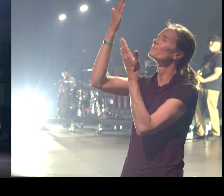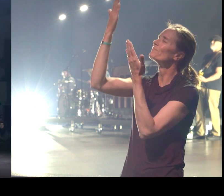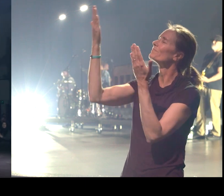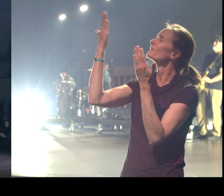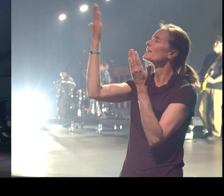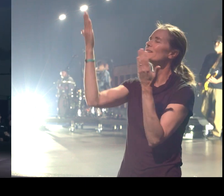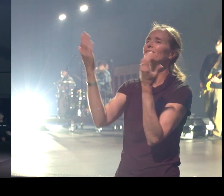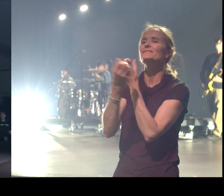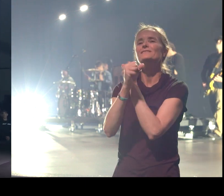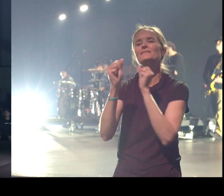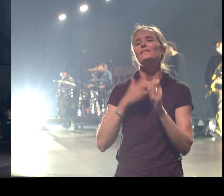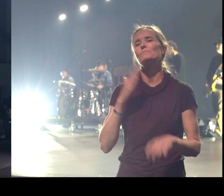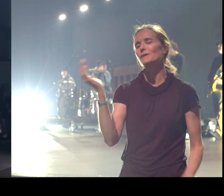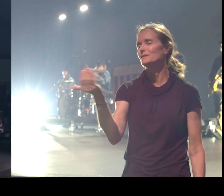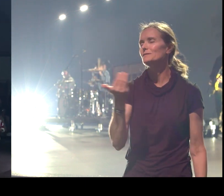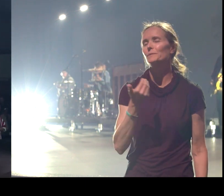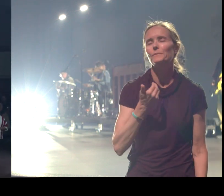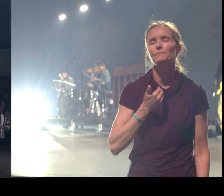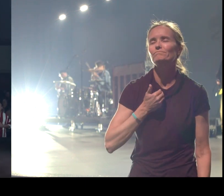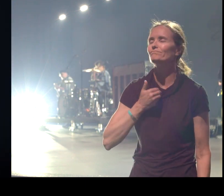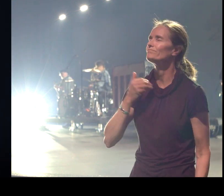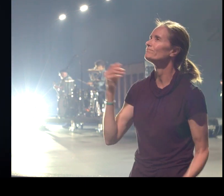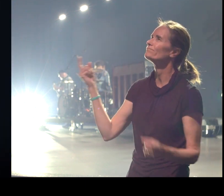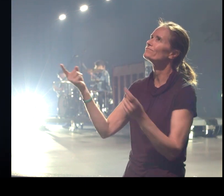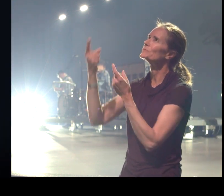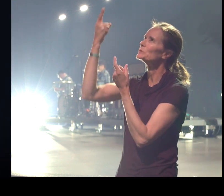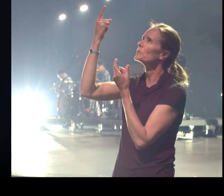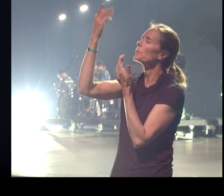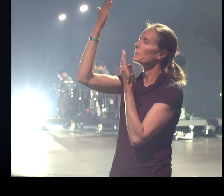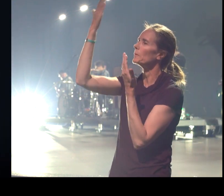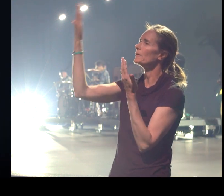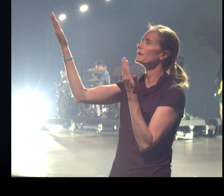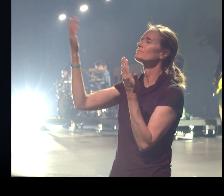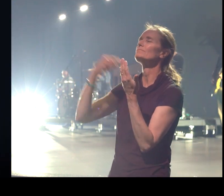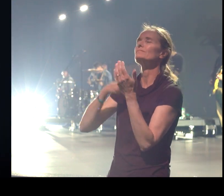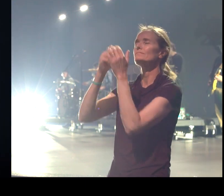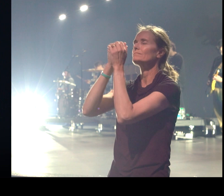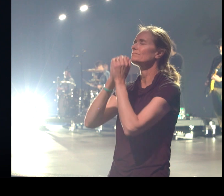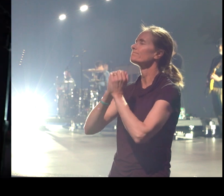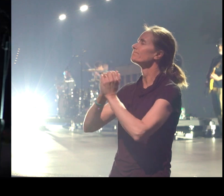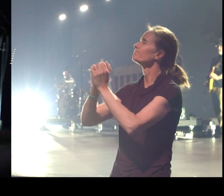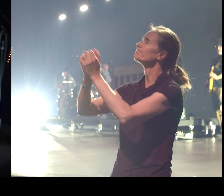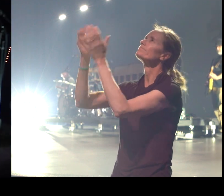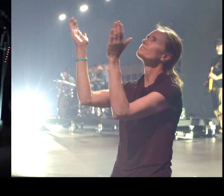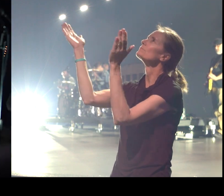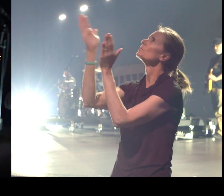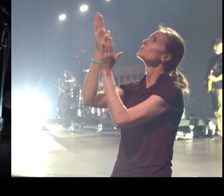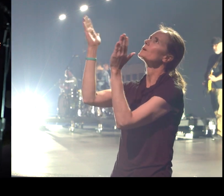to the one who saved my soul. To the one.